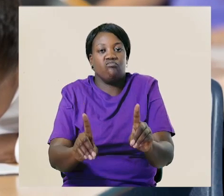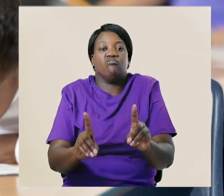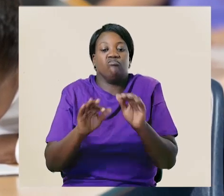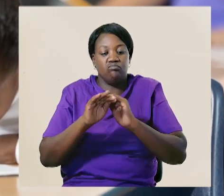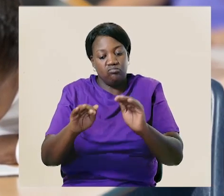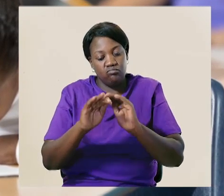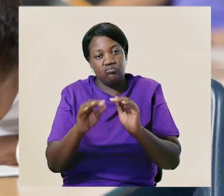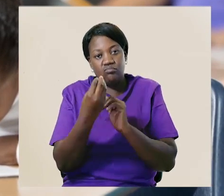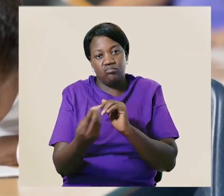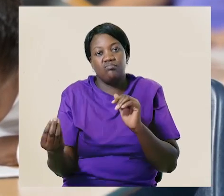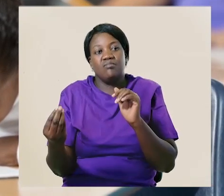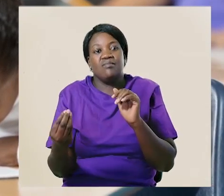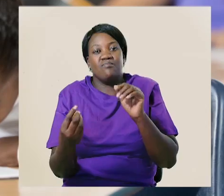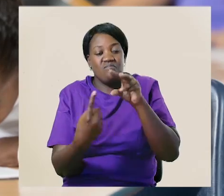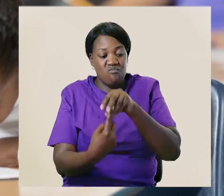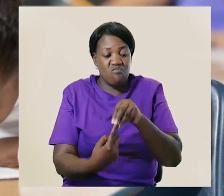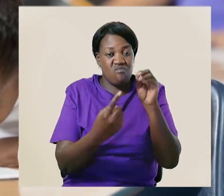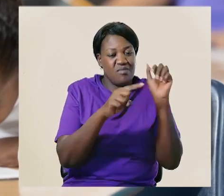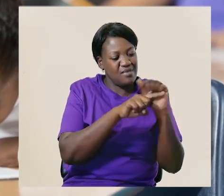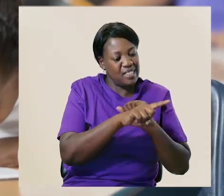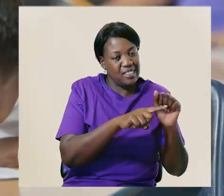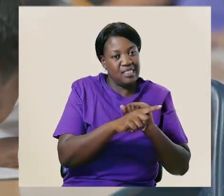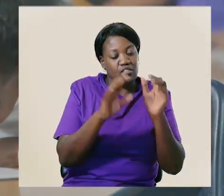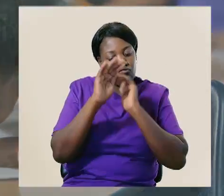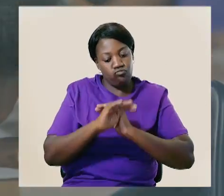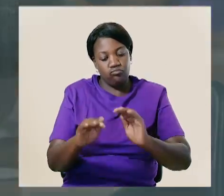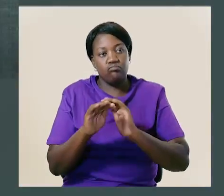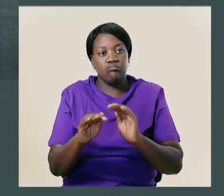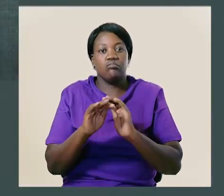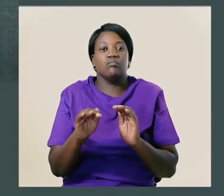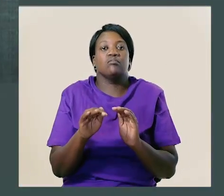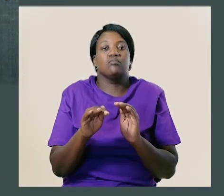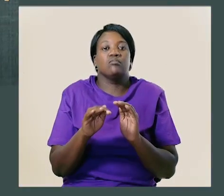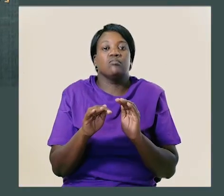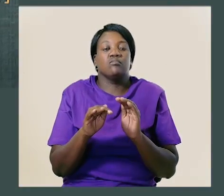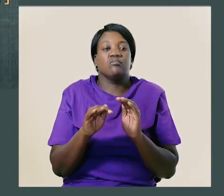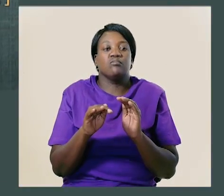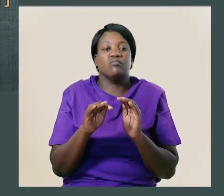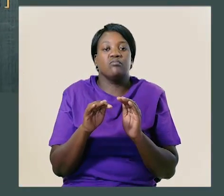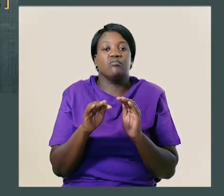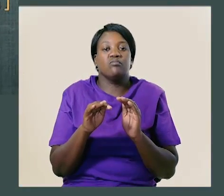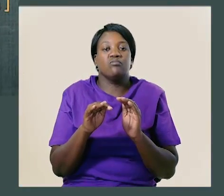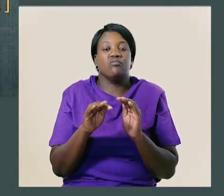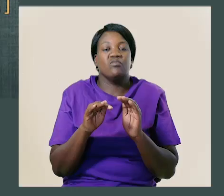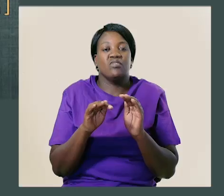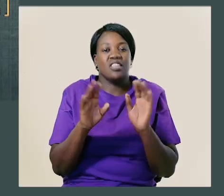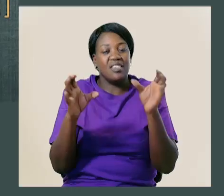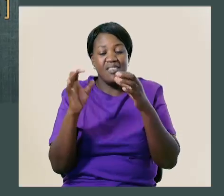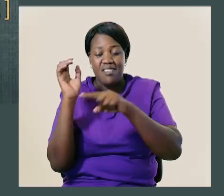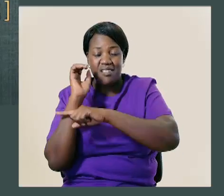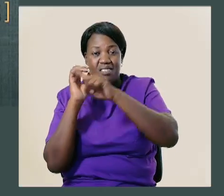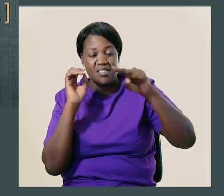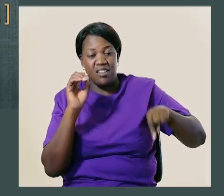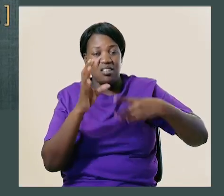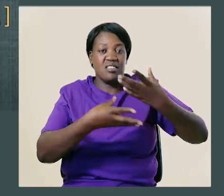teacher is a specialist who has been trained to teach. In this way, each part of the country's